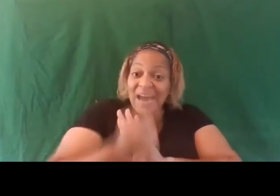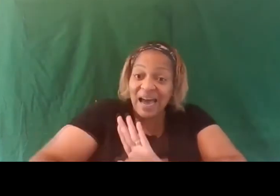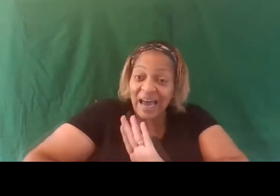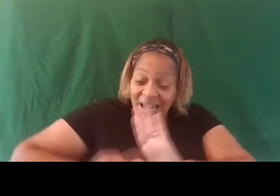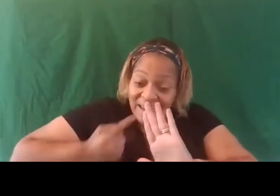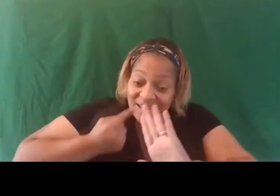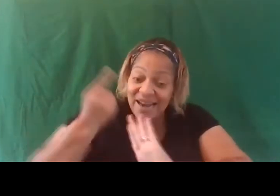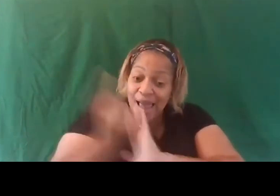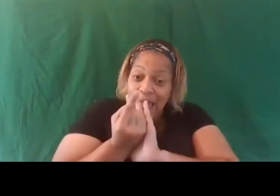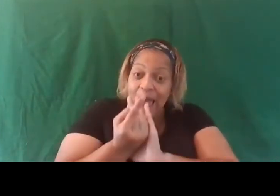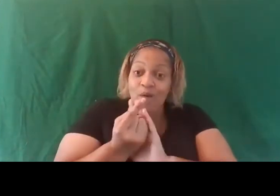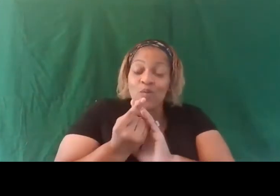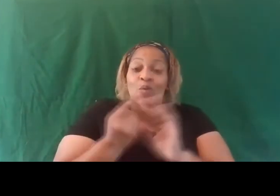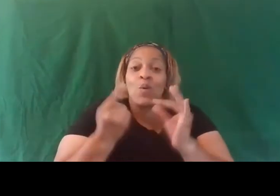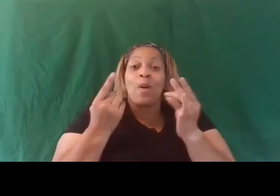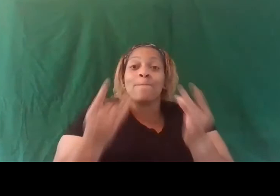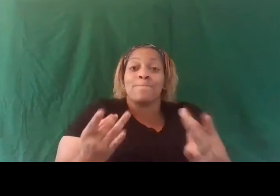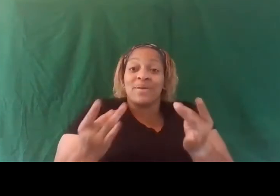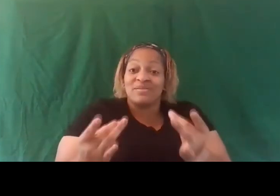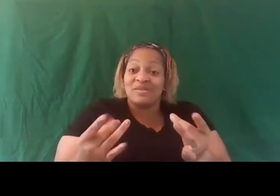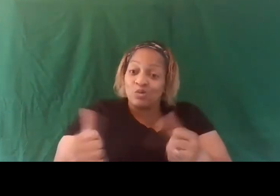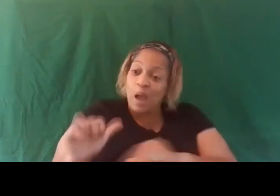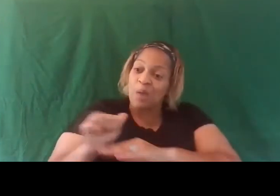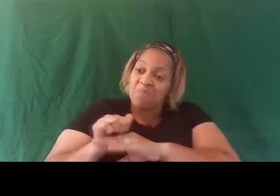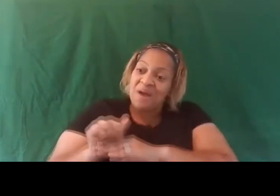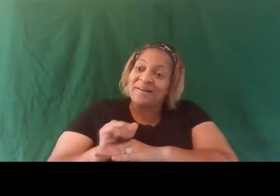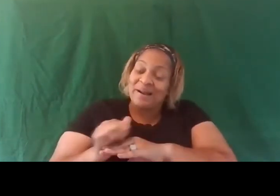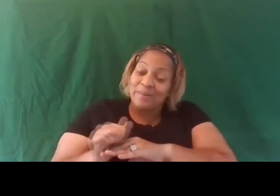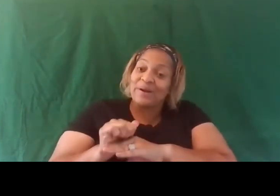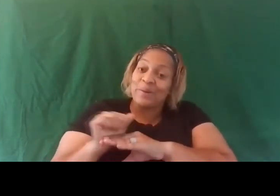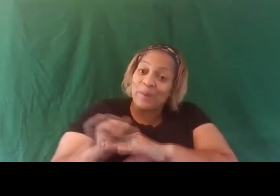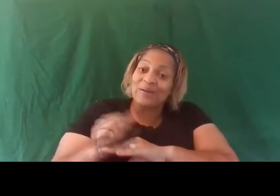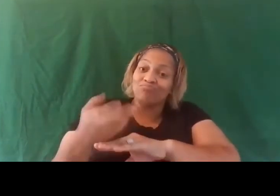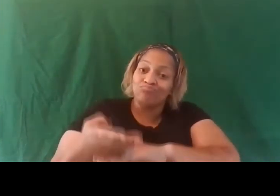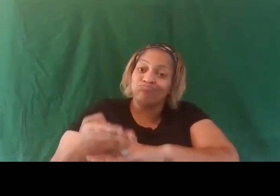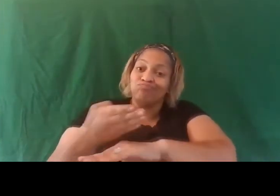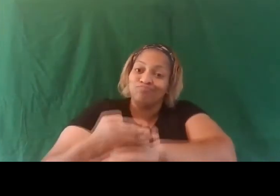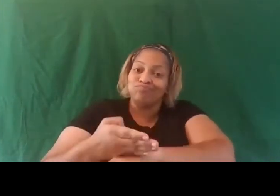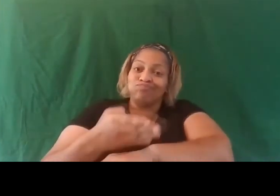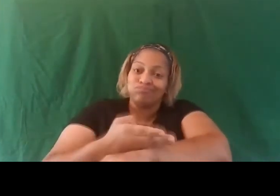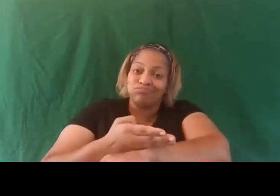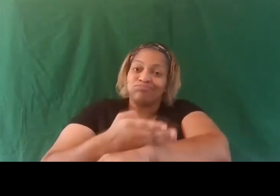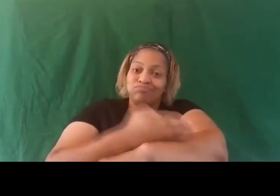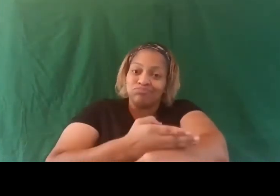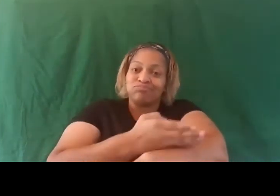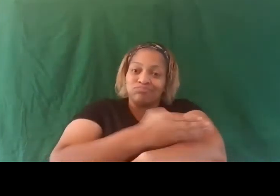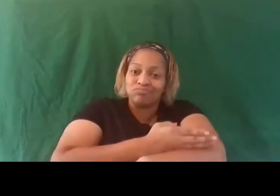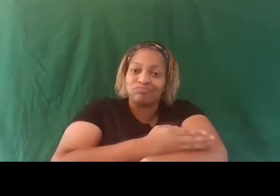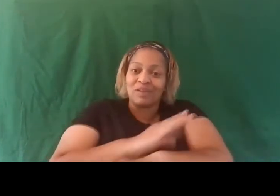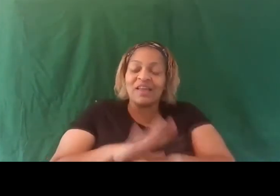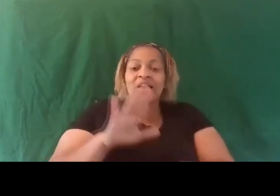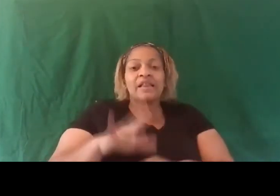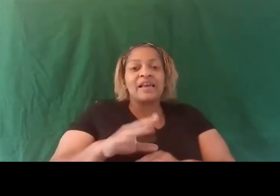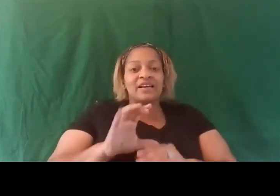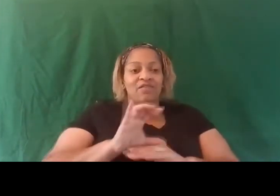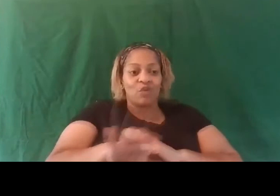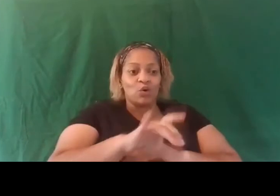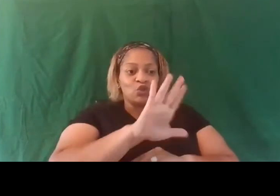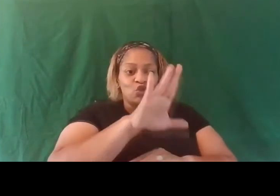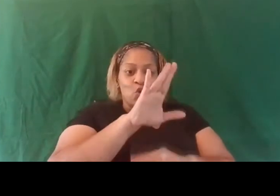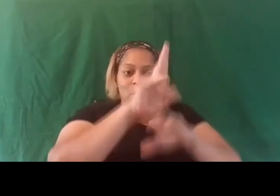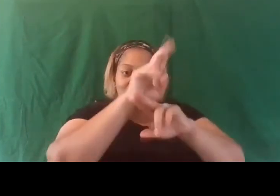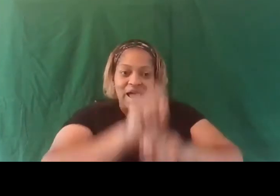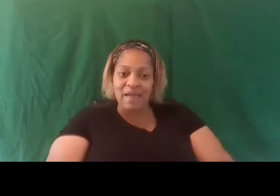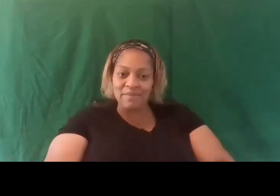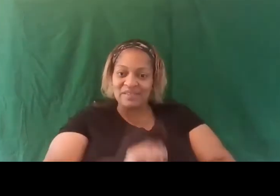not work to build up the stamina to be able to do it? Would you not enforce the kind of habits that would then nurture